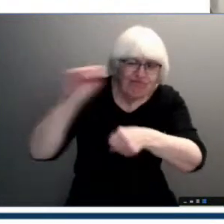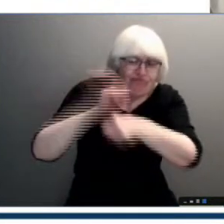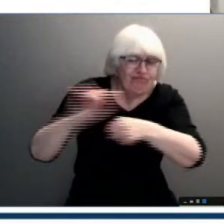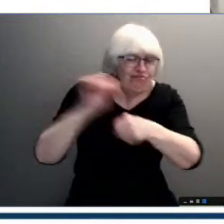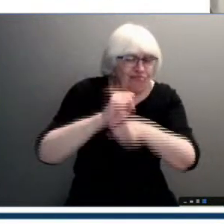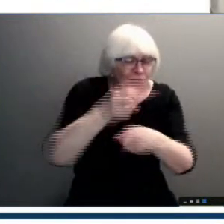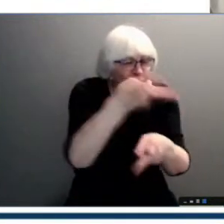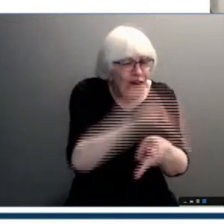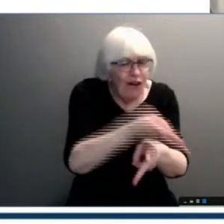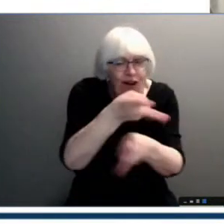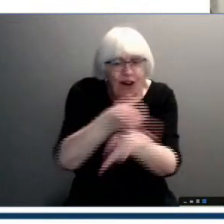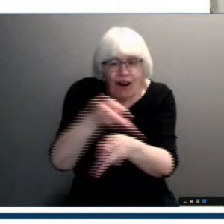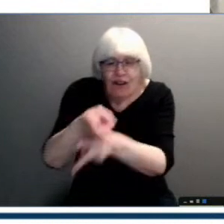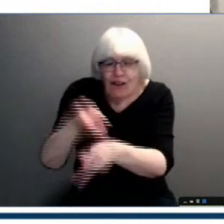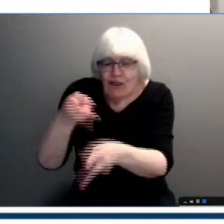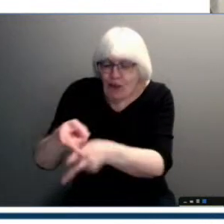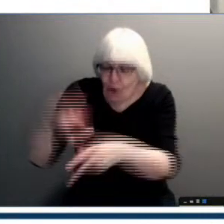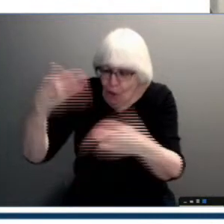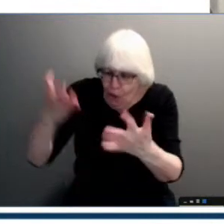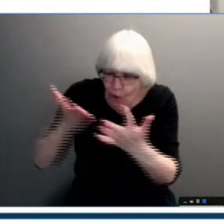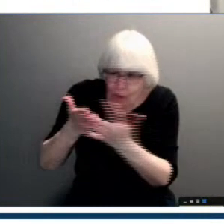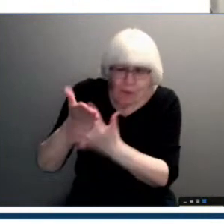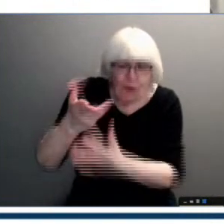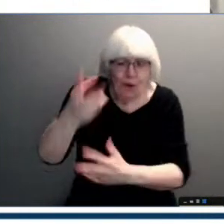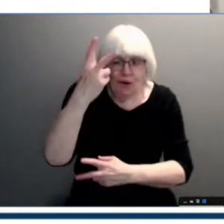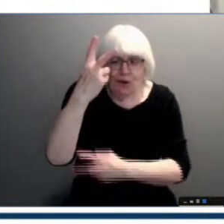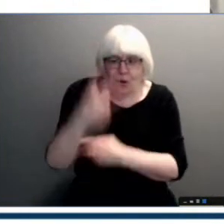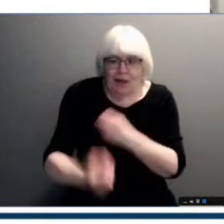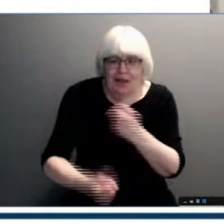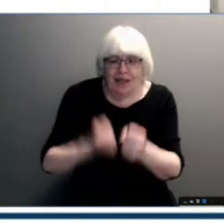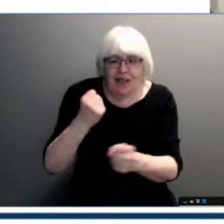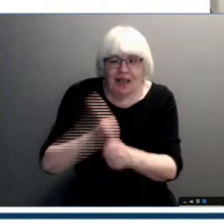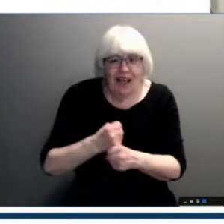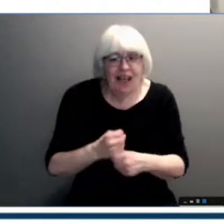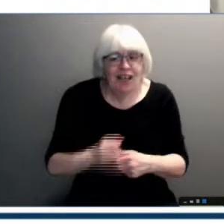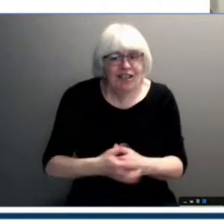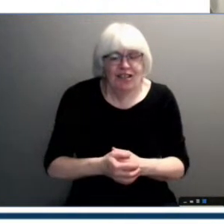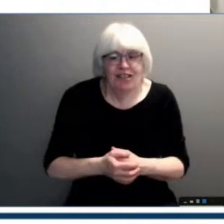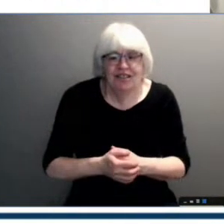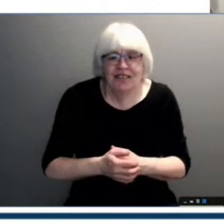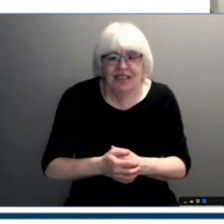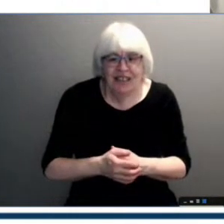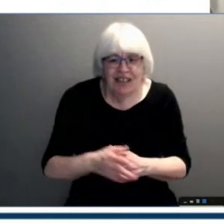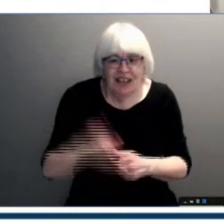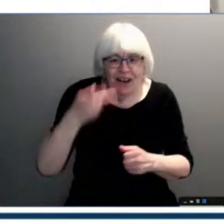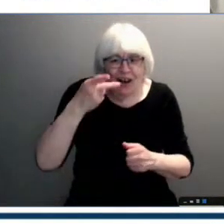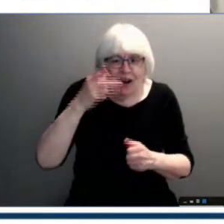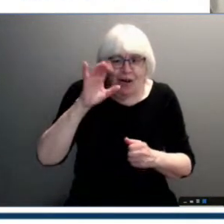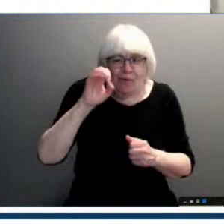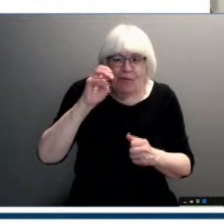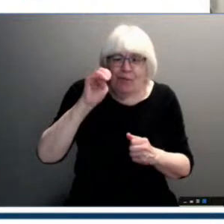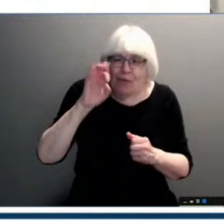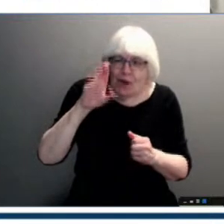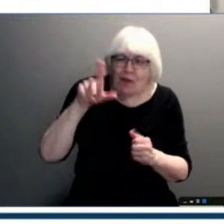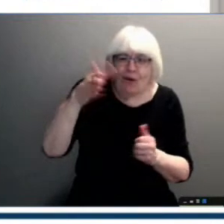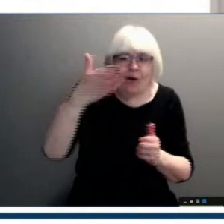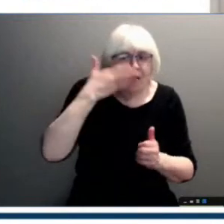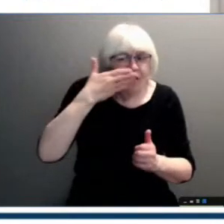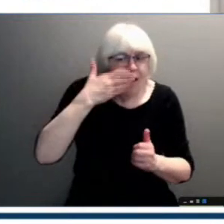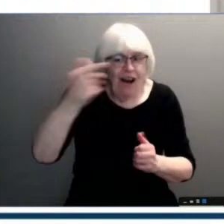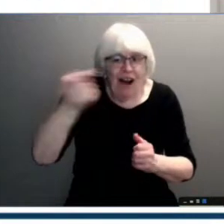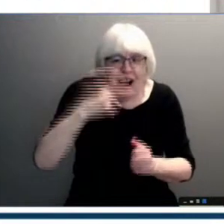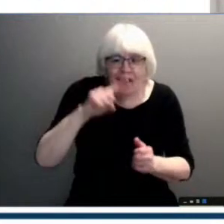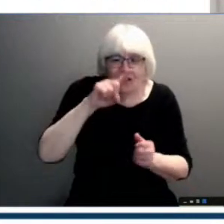you, Pat, for that important question. I think all Nova Scotians are definitely exhausted by it, but I'm particularly concerned about